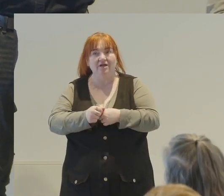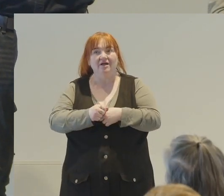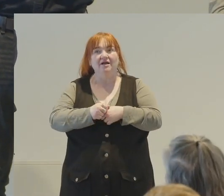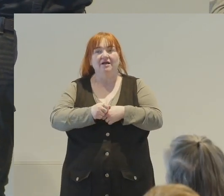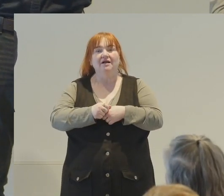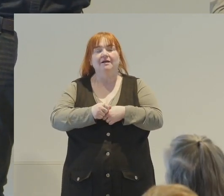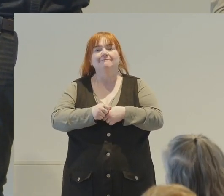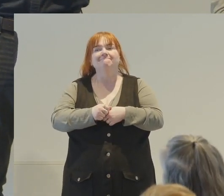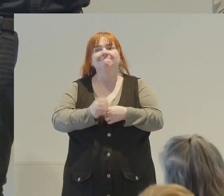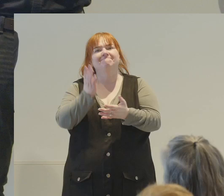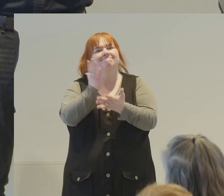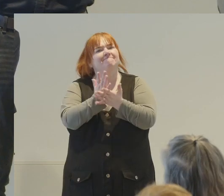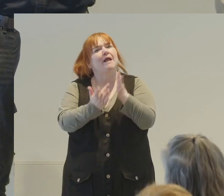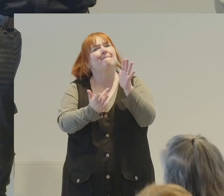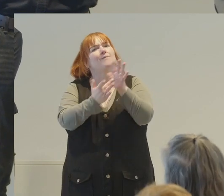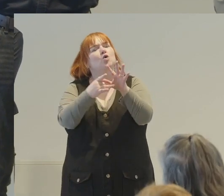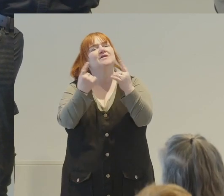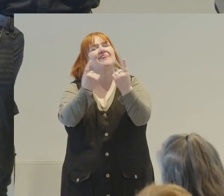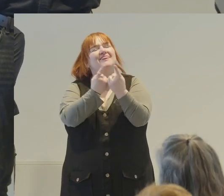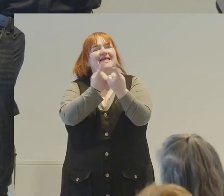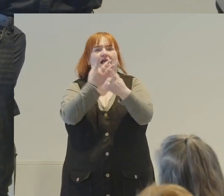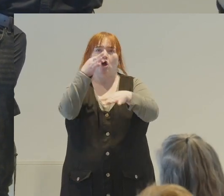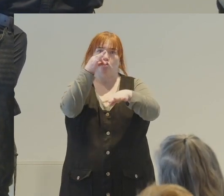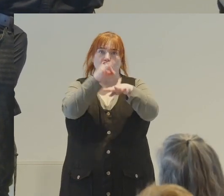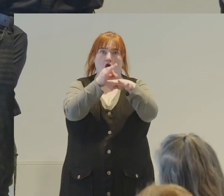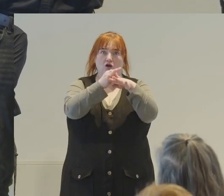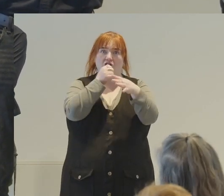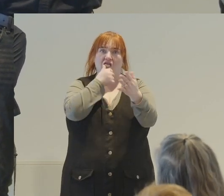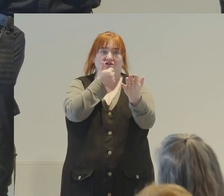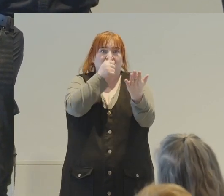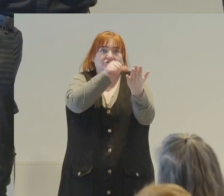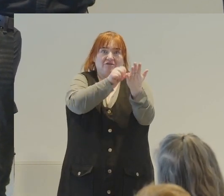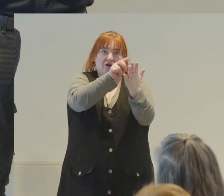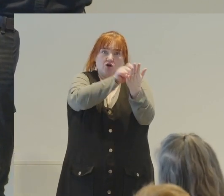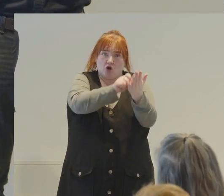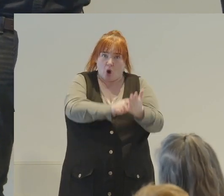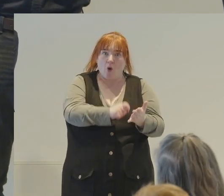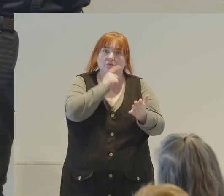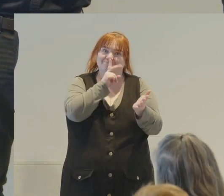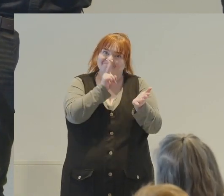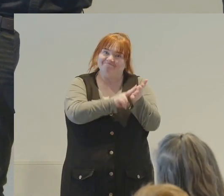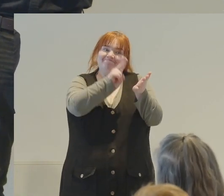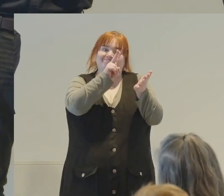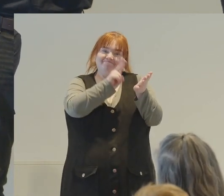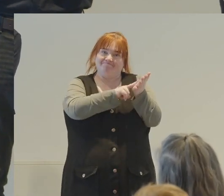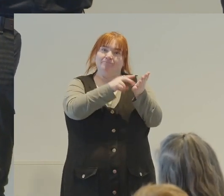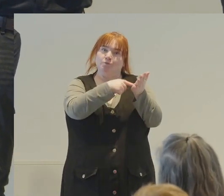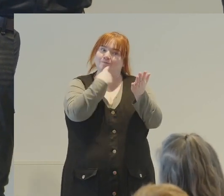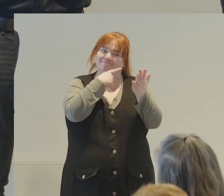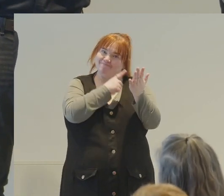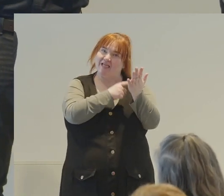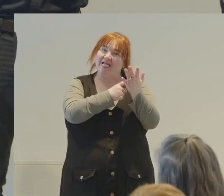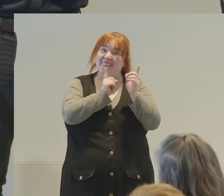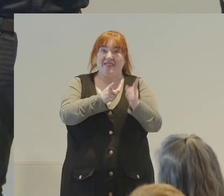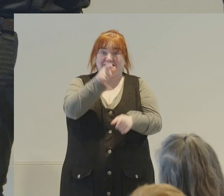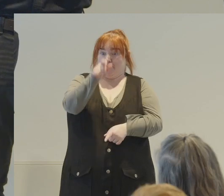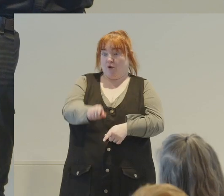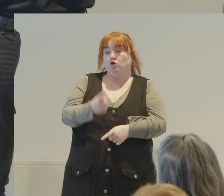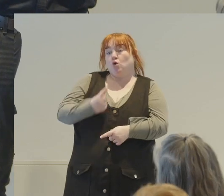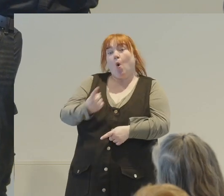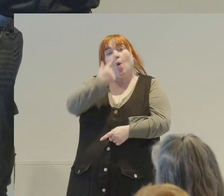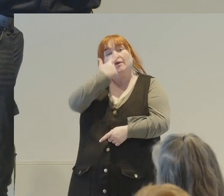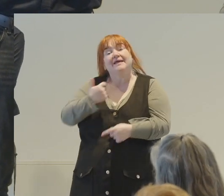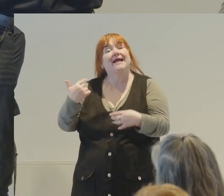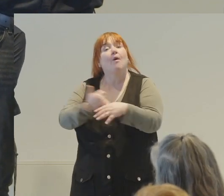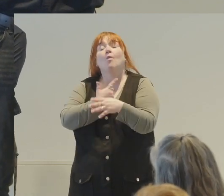that doctor's note and that letter from the employer. We have to do that more often, just to say, no, really, this person does only work because